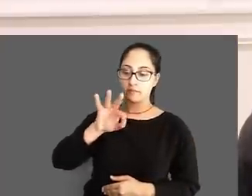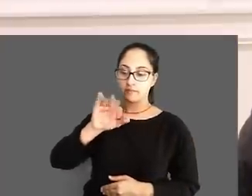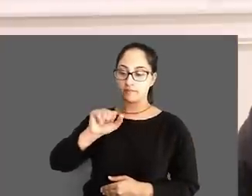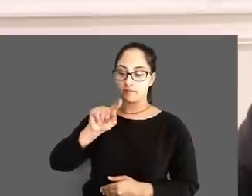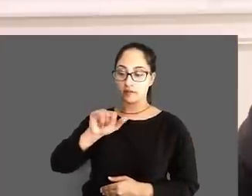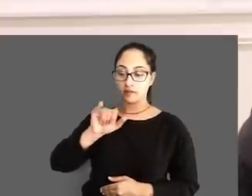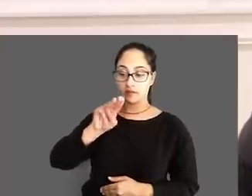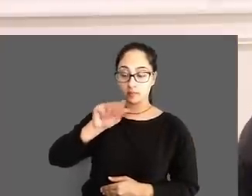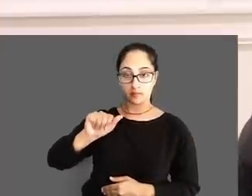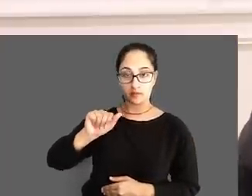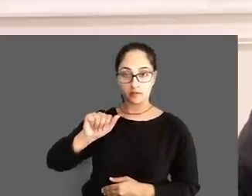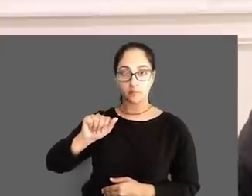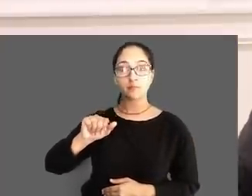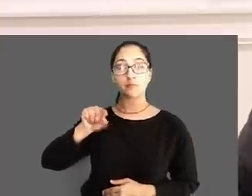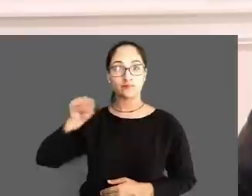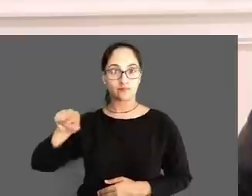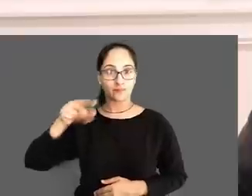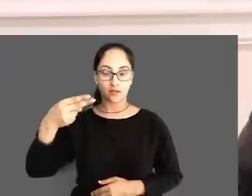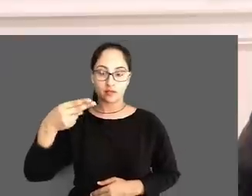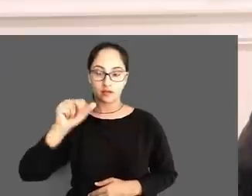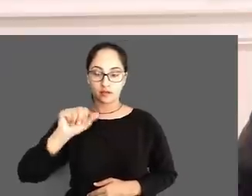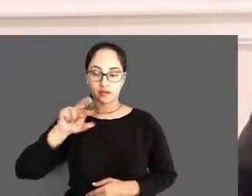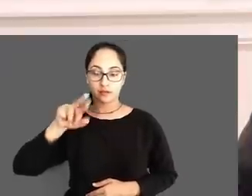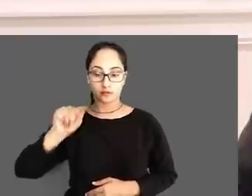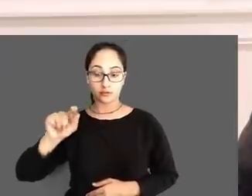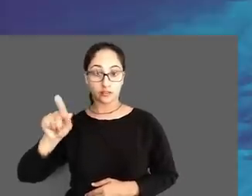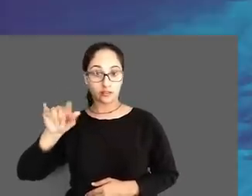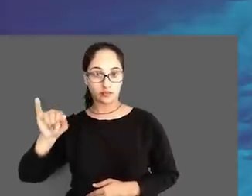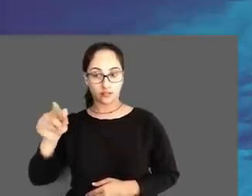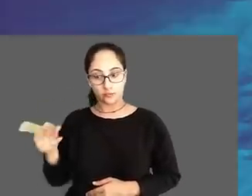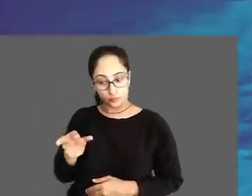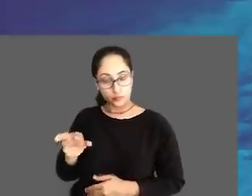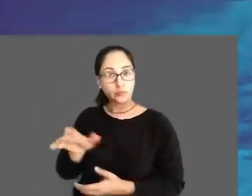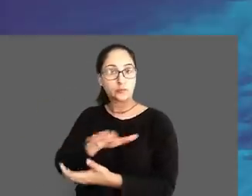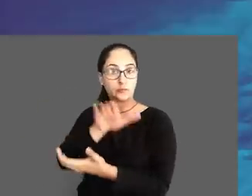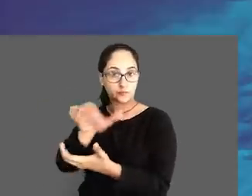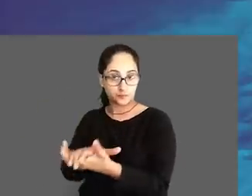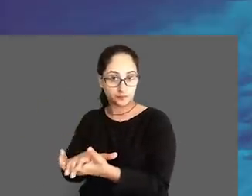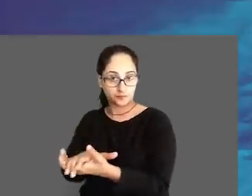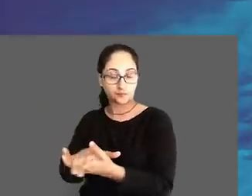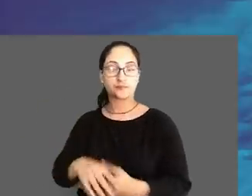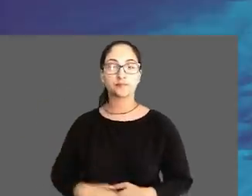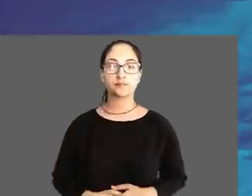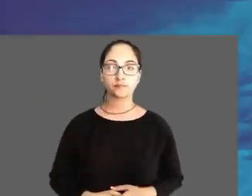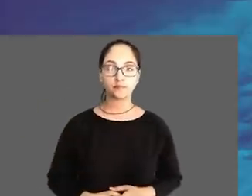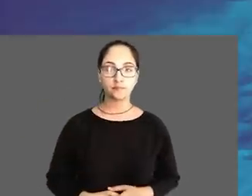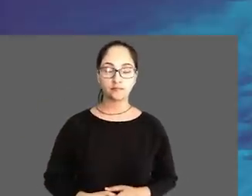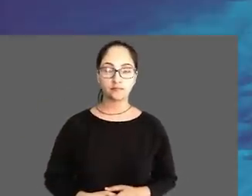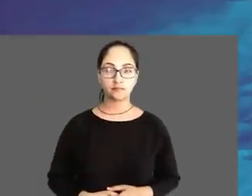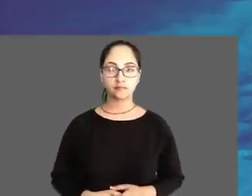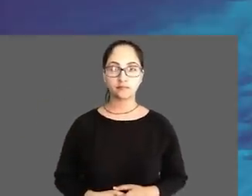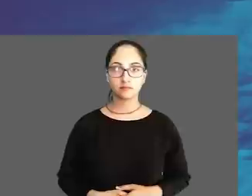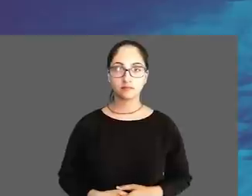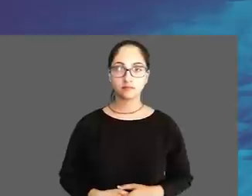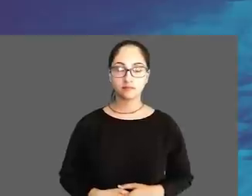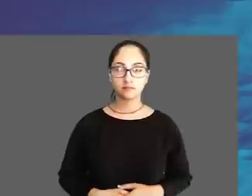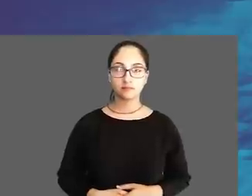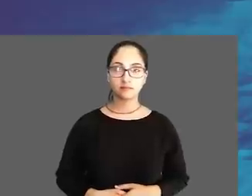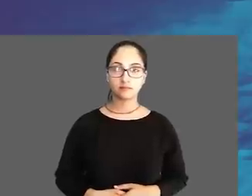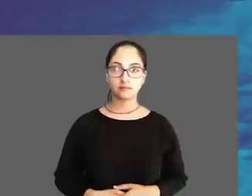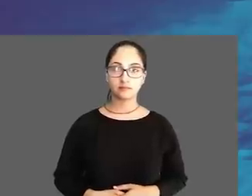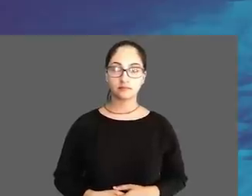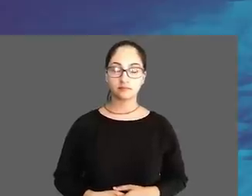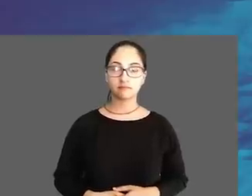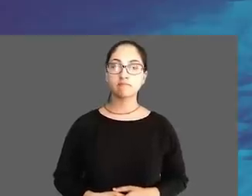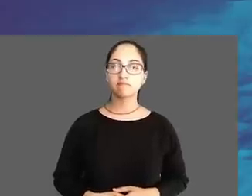Prophet, Bibi Fatima, may peace be upon her. Thanks, Hussein. Yes, it's really important for us to be able to